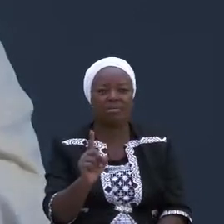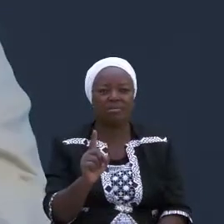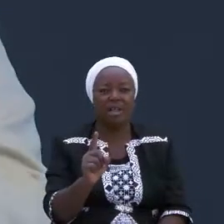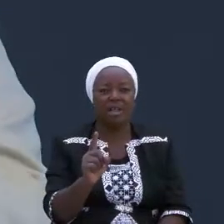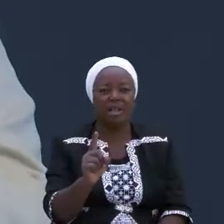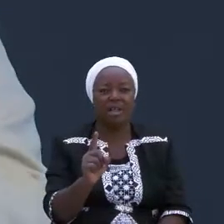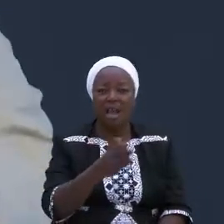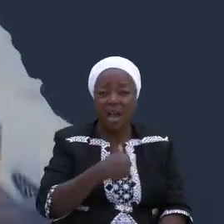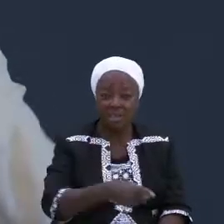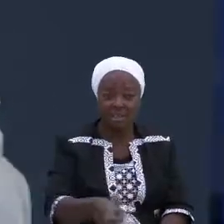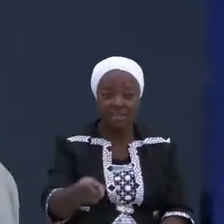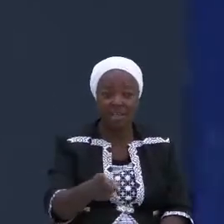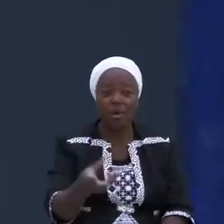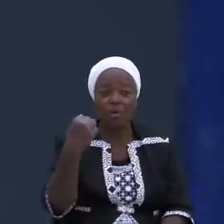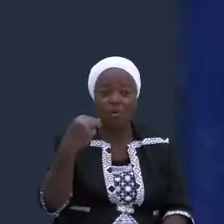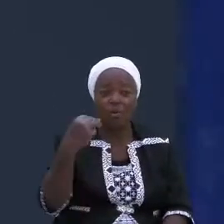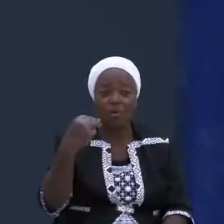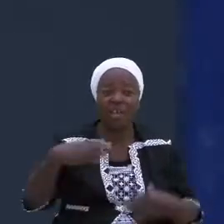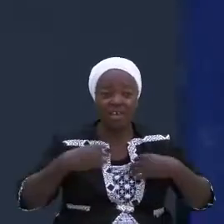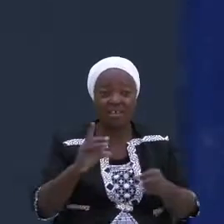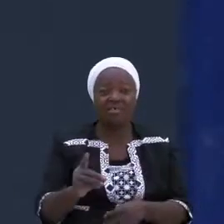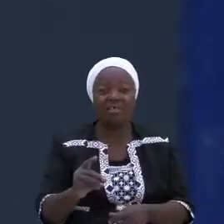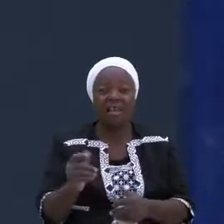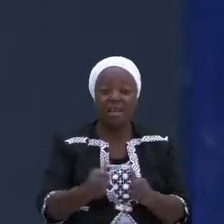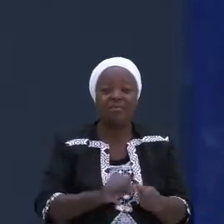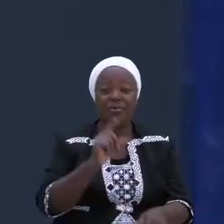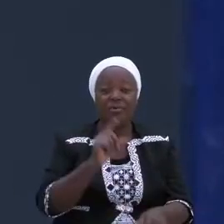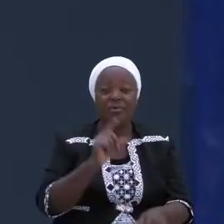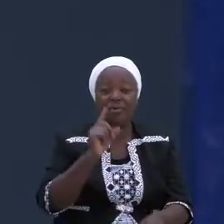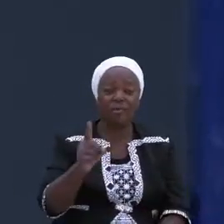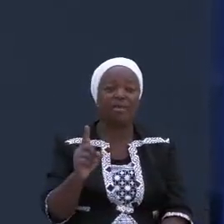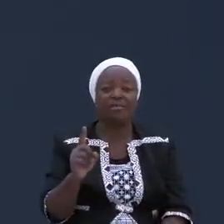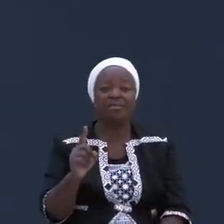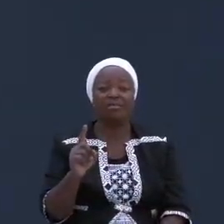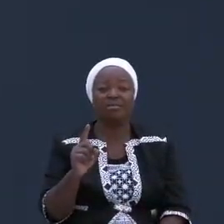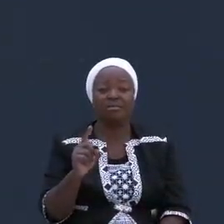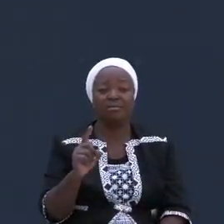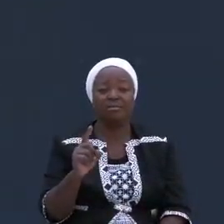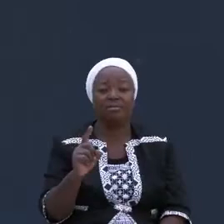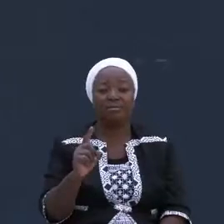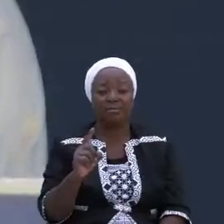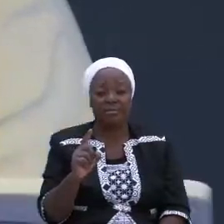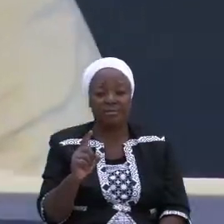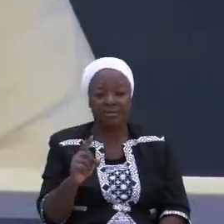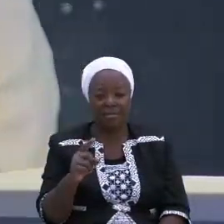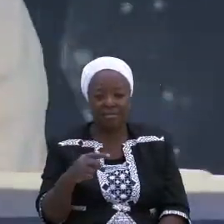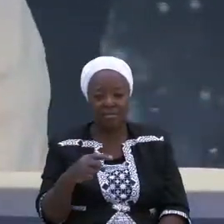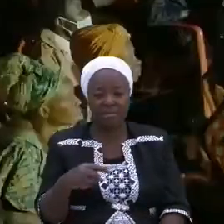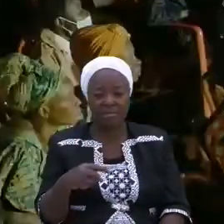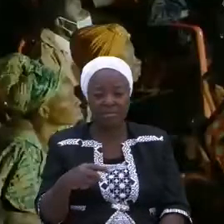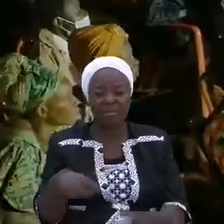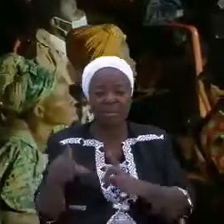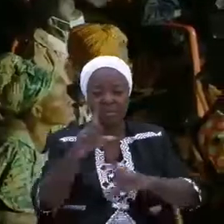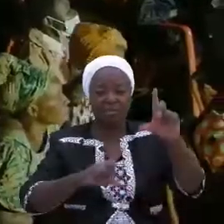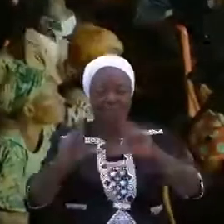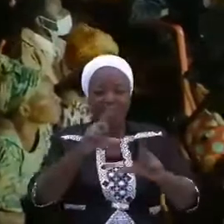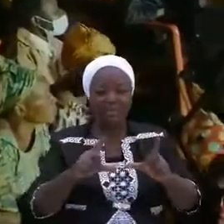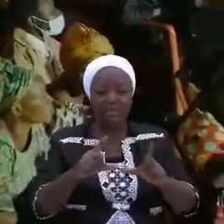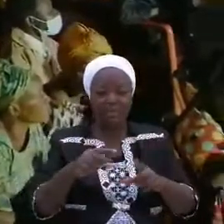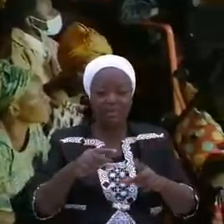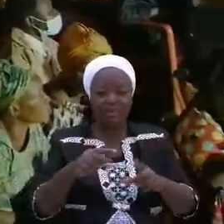and they were healed everyone say meet you